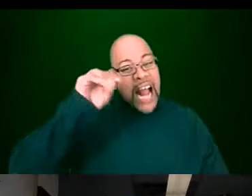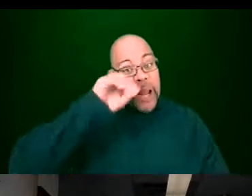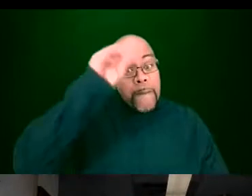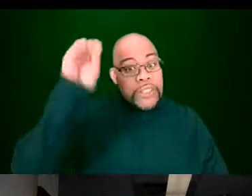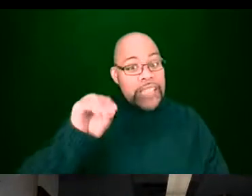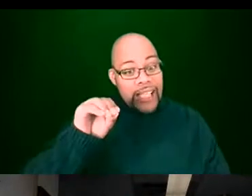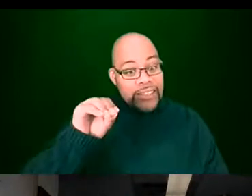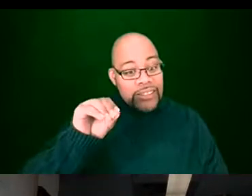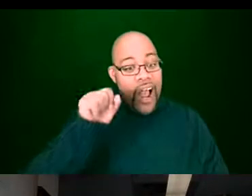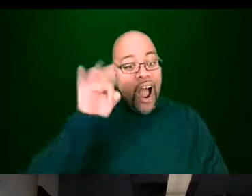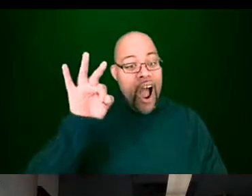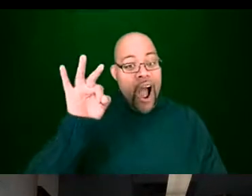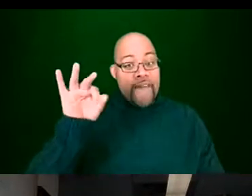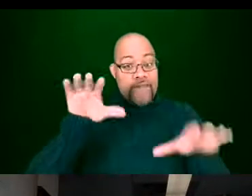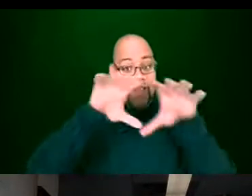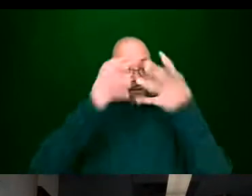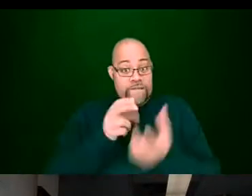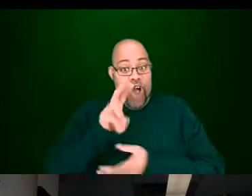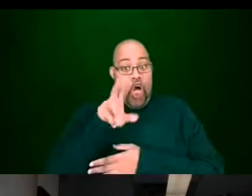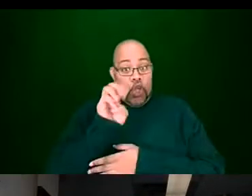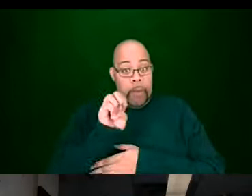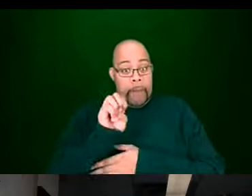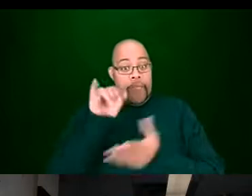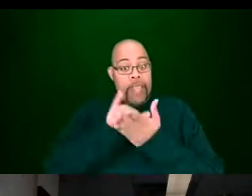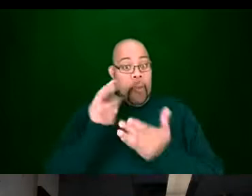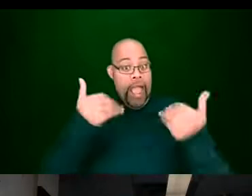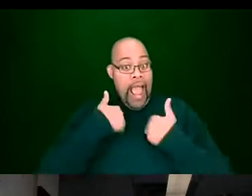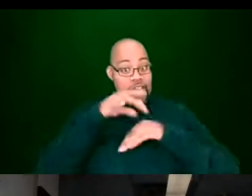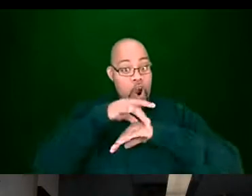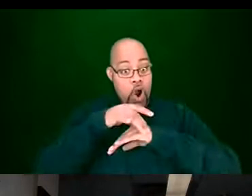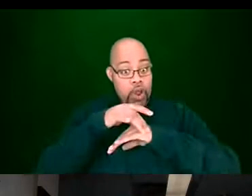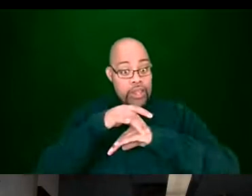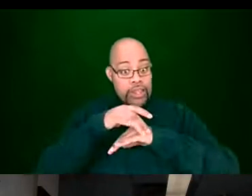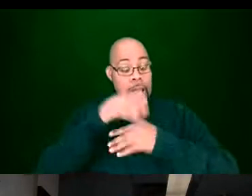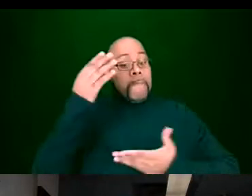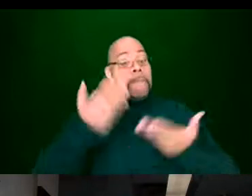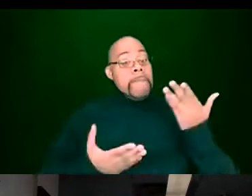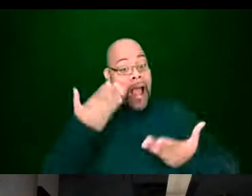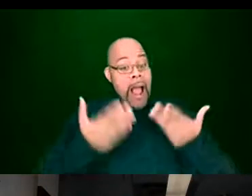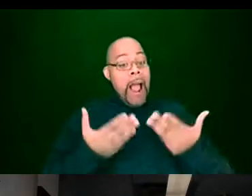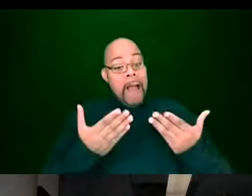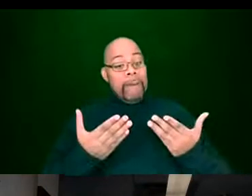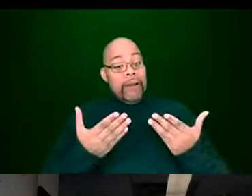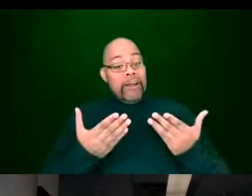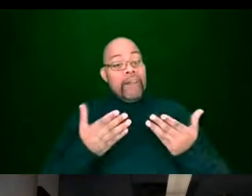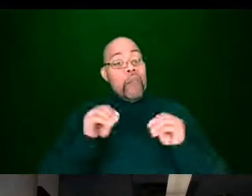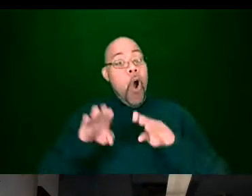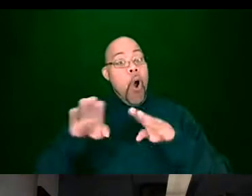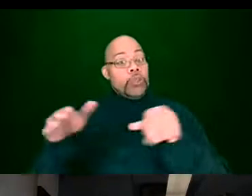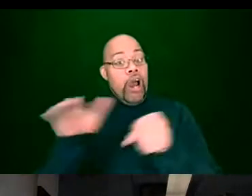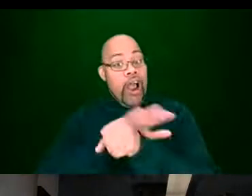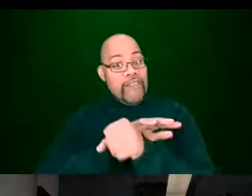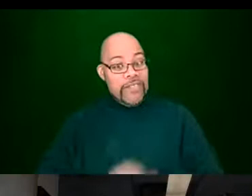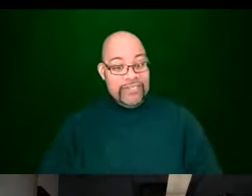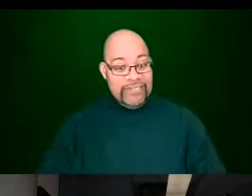90% of the volume that we have at Earth might be the ocean.